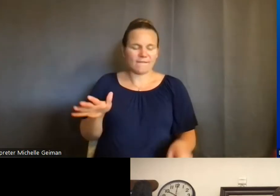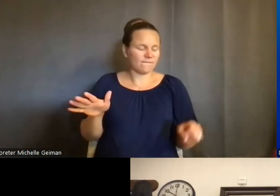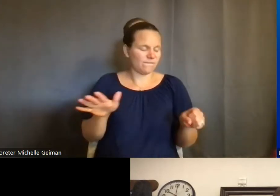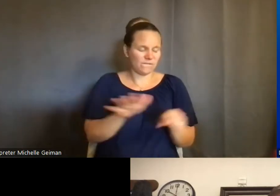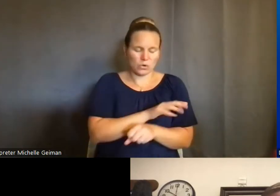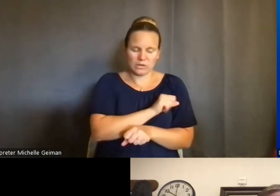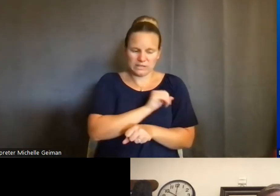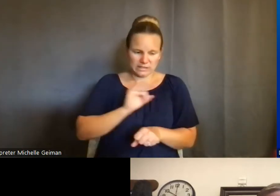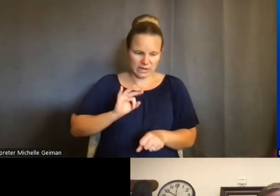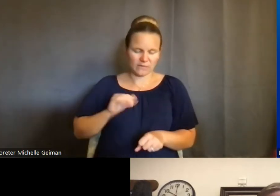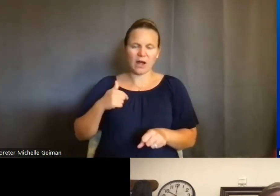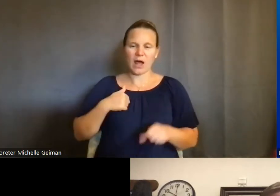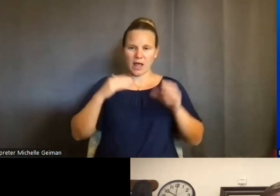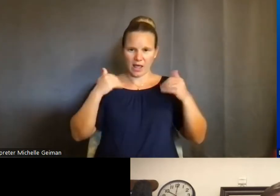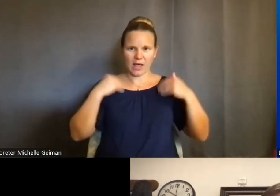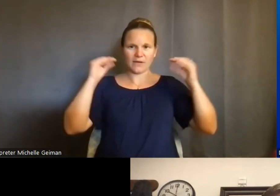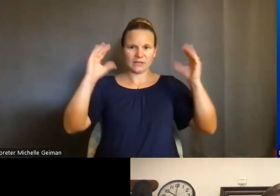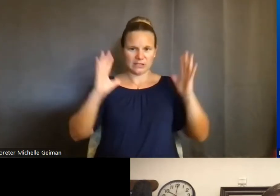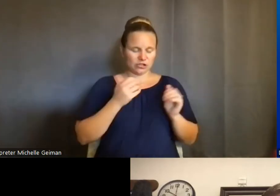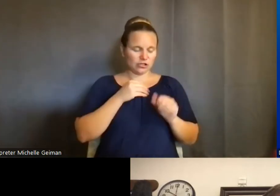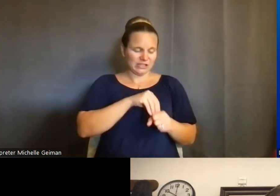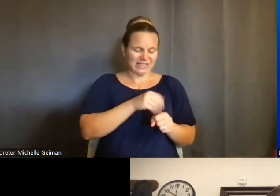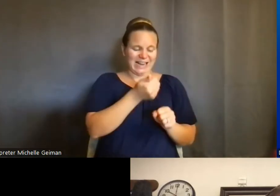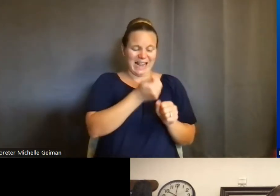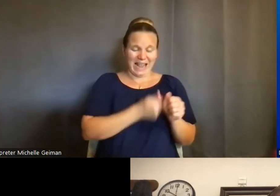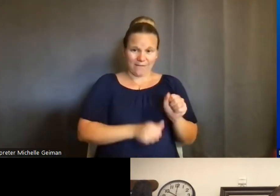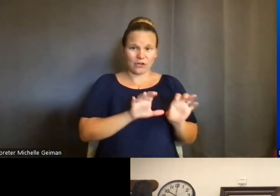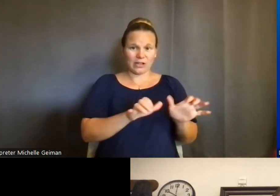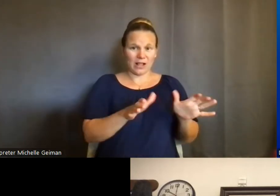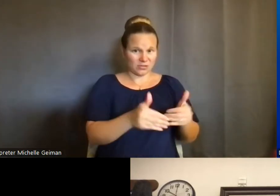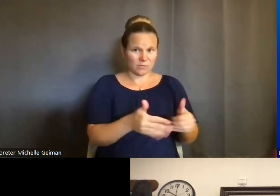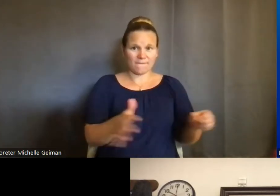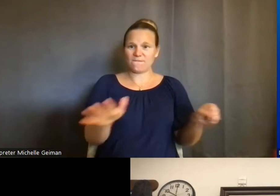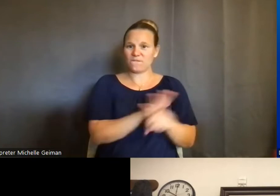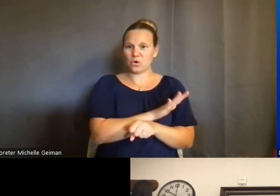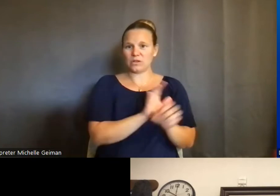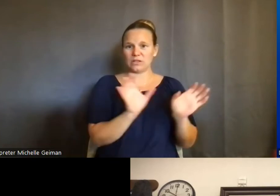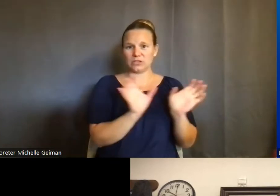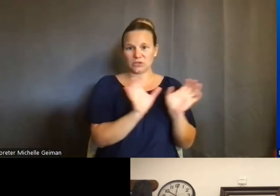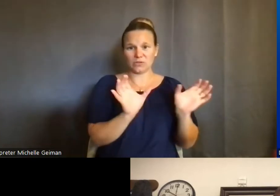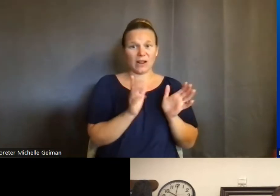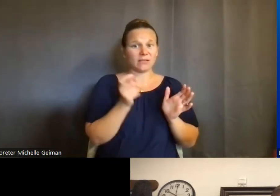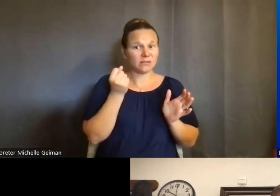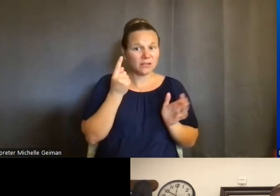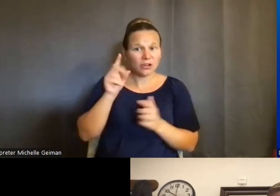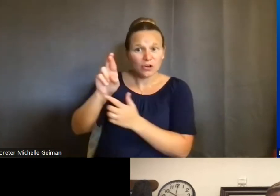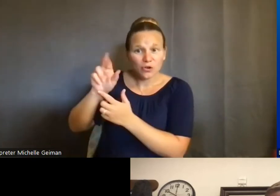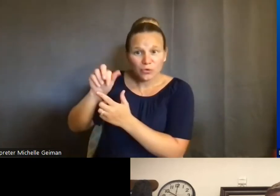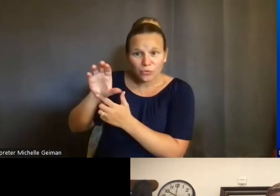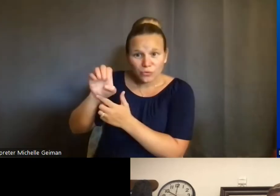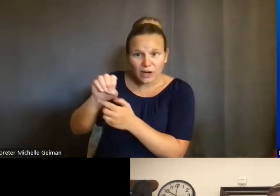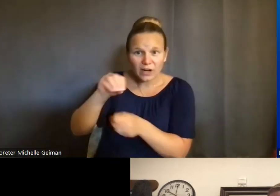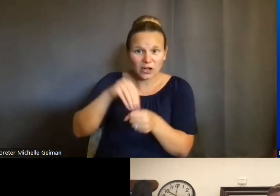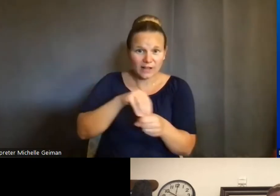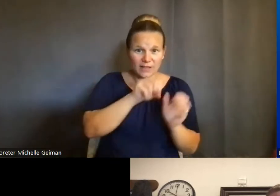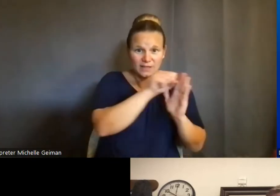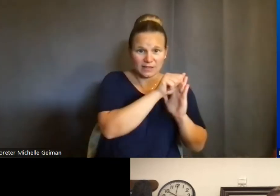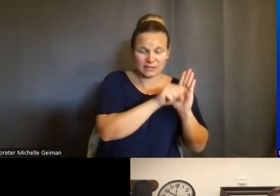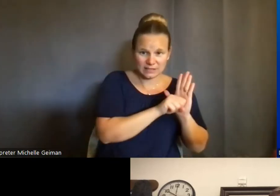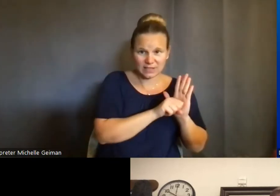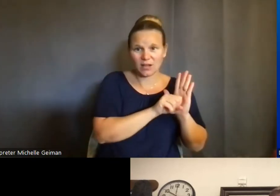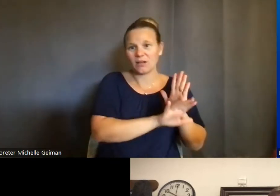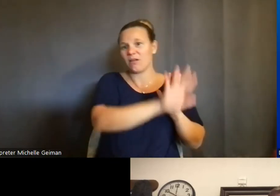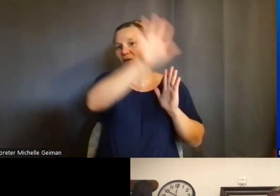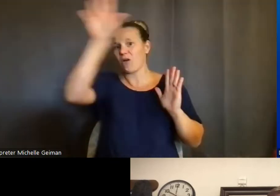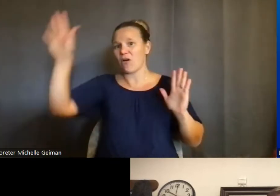that are certified. That's a rarity right now in the state and across the country. So Mr. Rubin was talking about